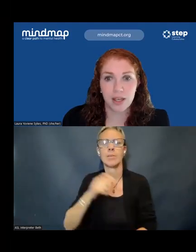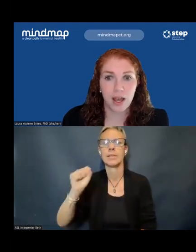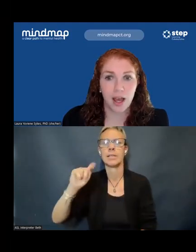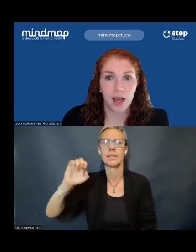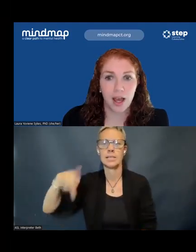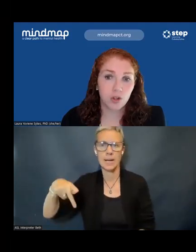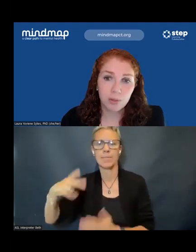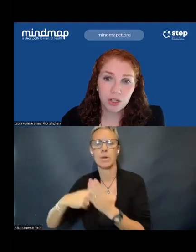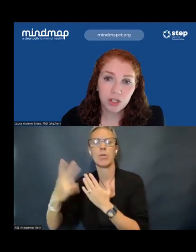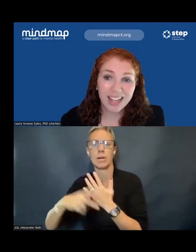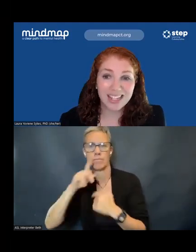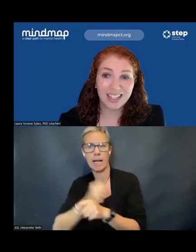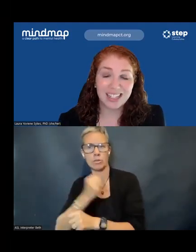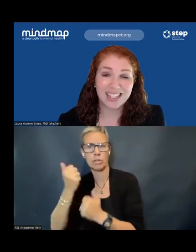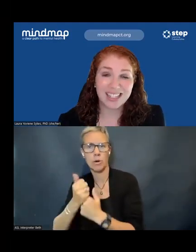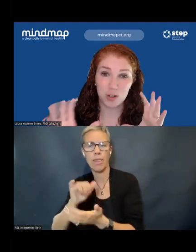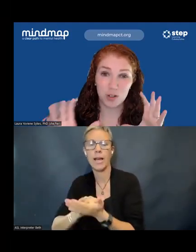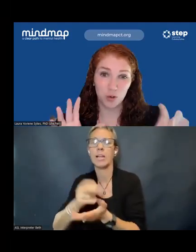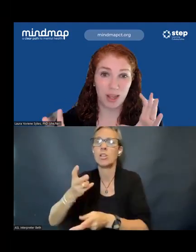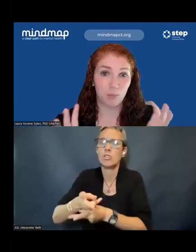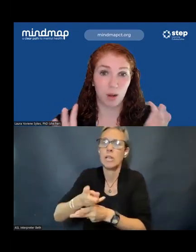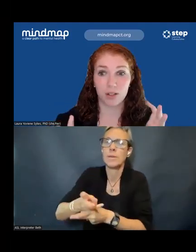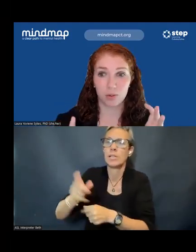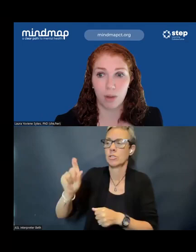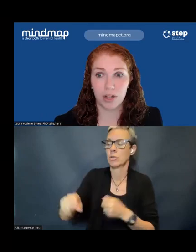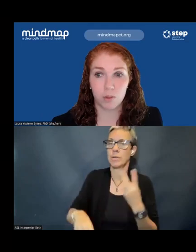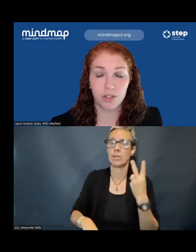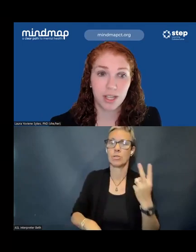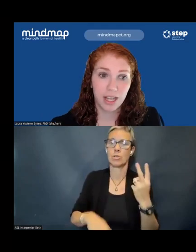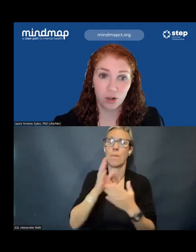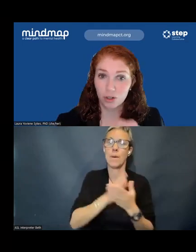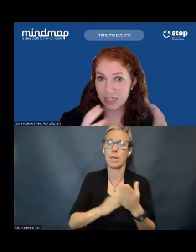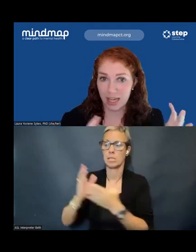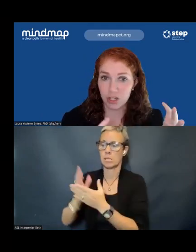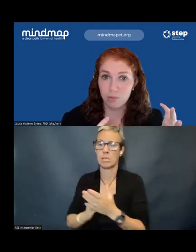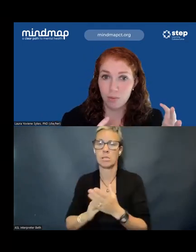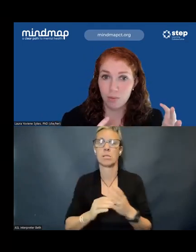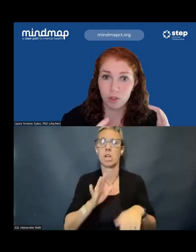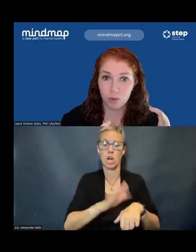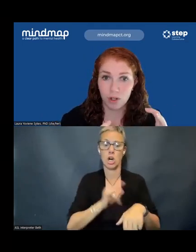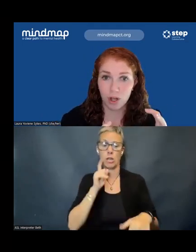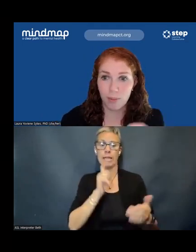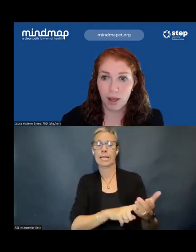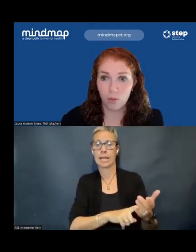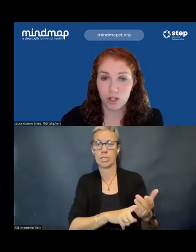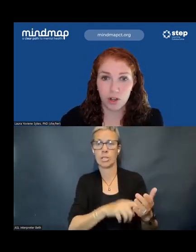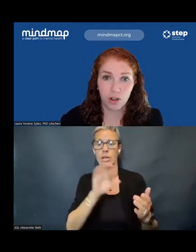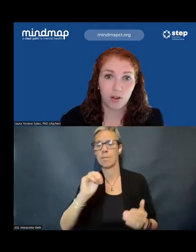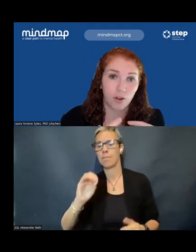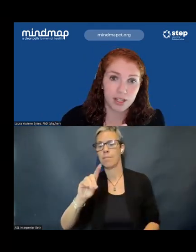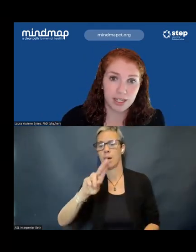this. Treatment should ideally consist of two main parts or modules. An early detection module, which we'll talk about,